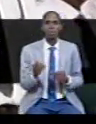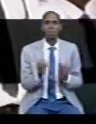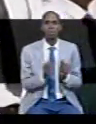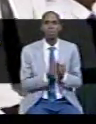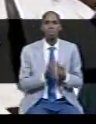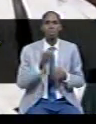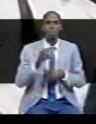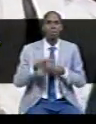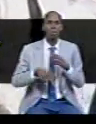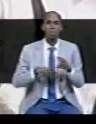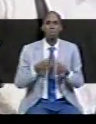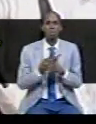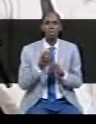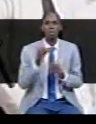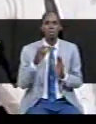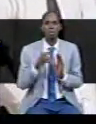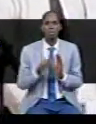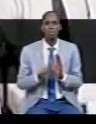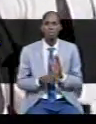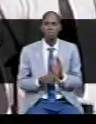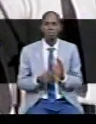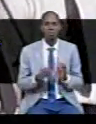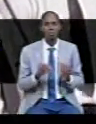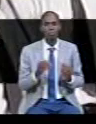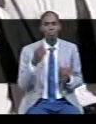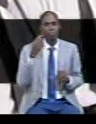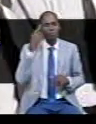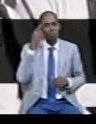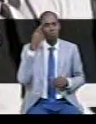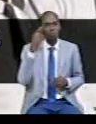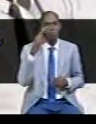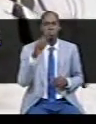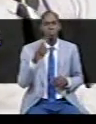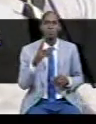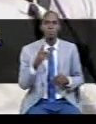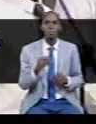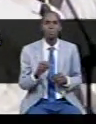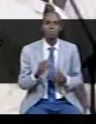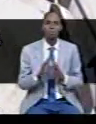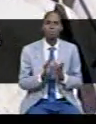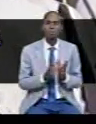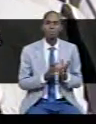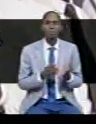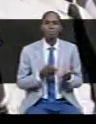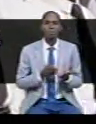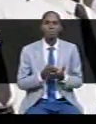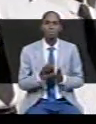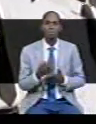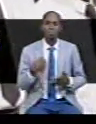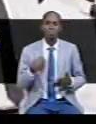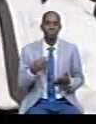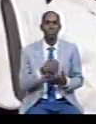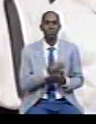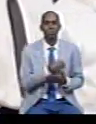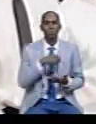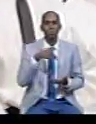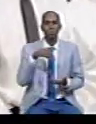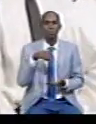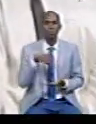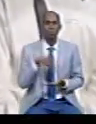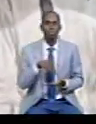compromise with error, for Bible truth we